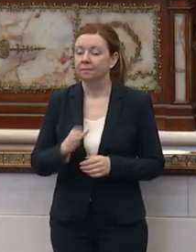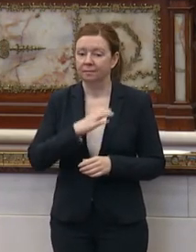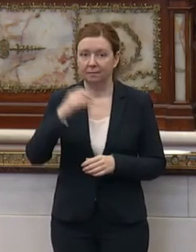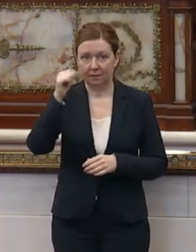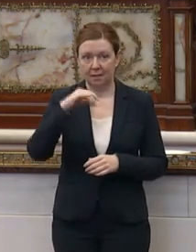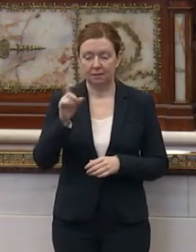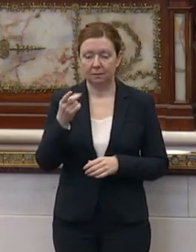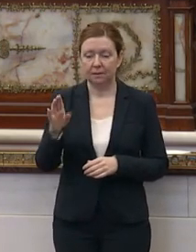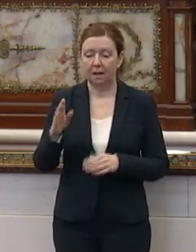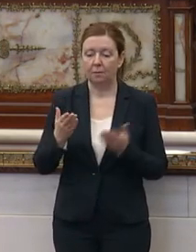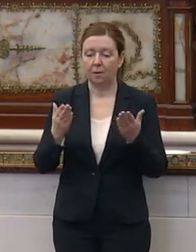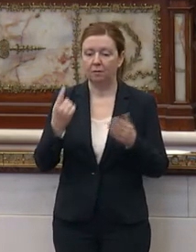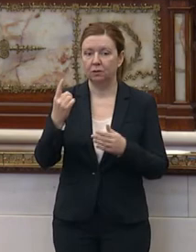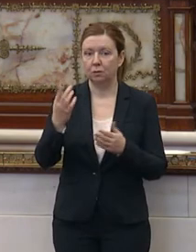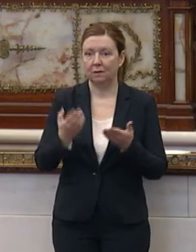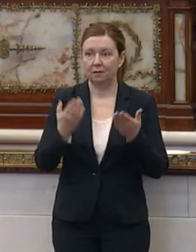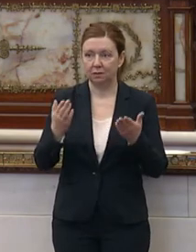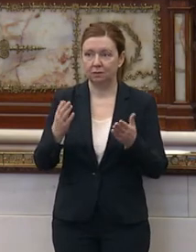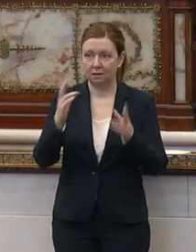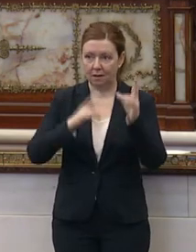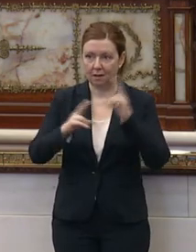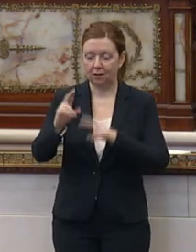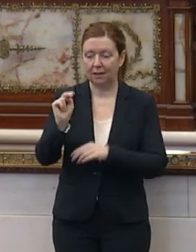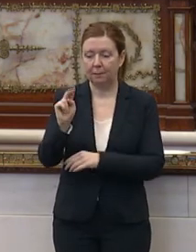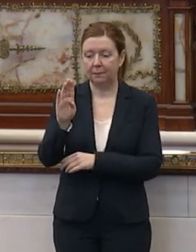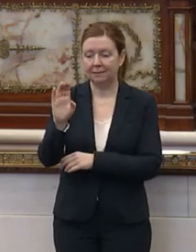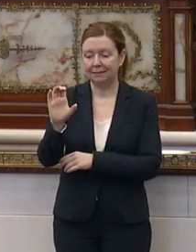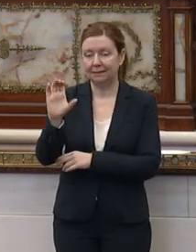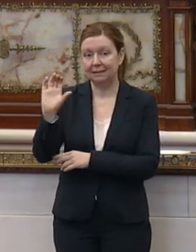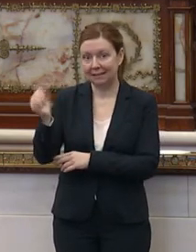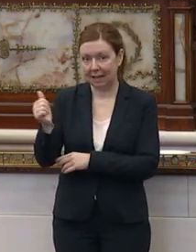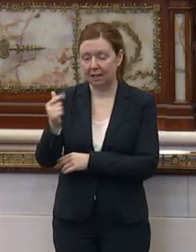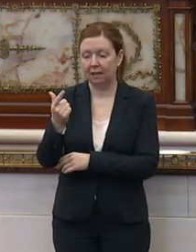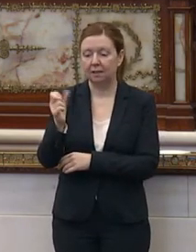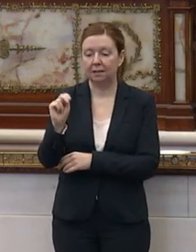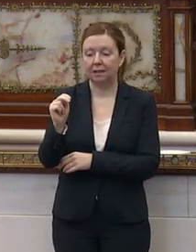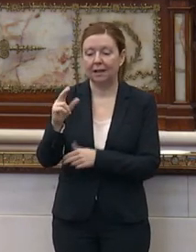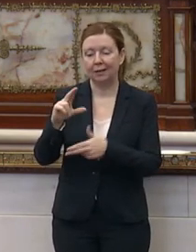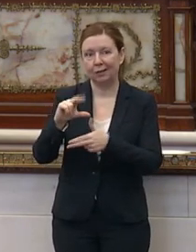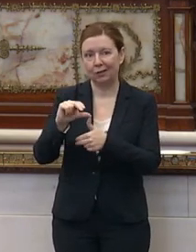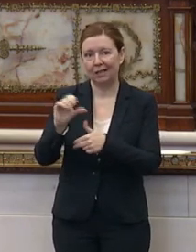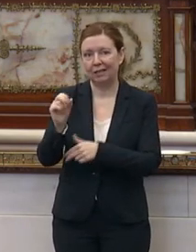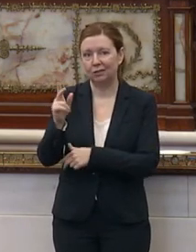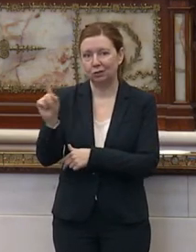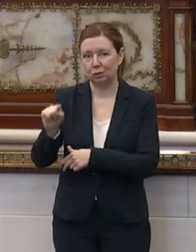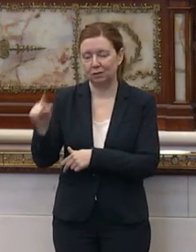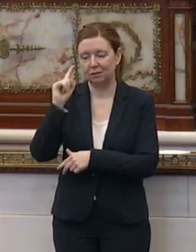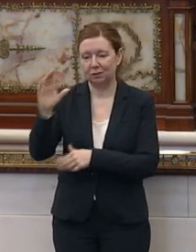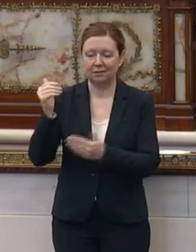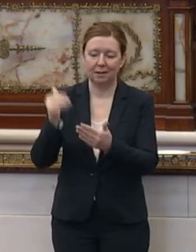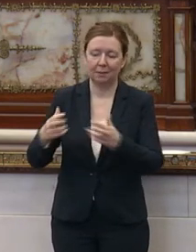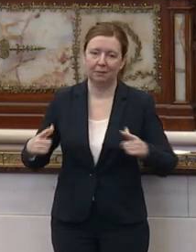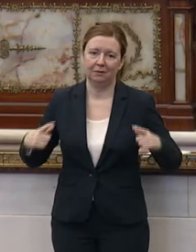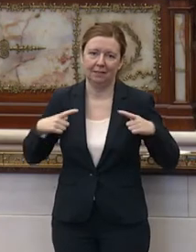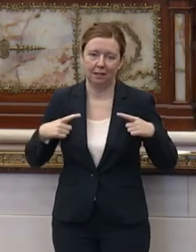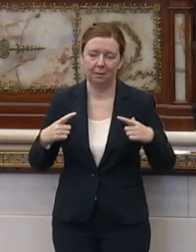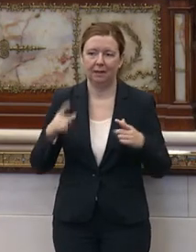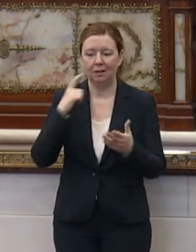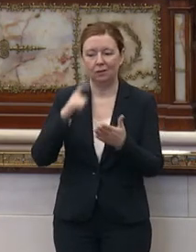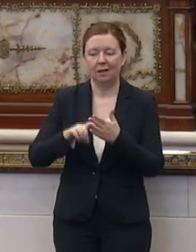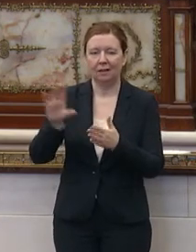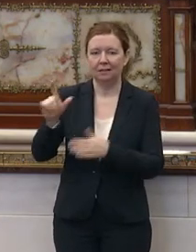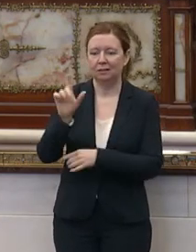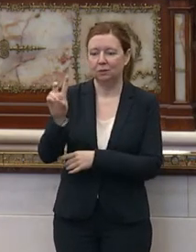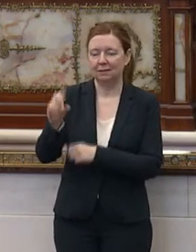Councilman Dom offers one resolution honoring NBC 10 Philadelphia's Glenn Hurricane Schwartz on the occasion of his upcoming retirement and recognizing